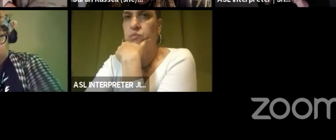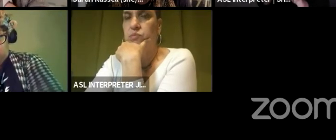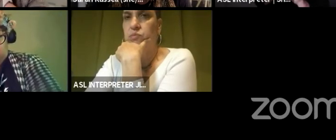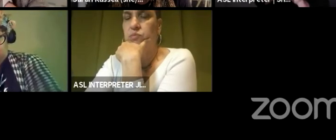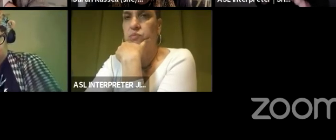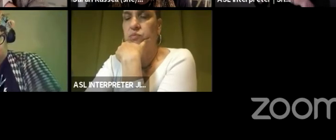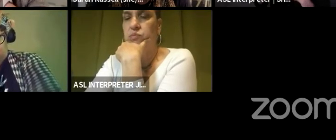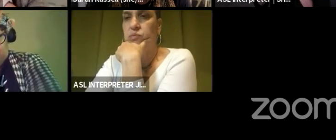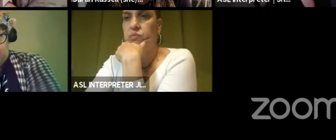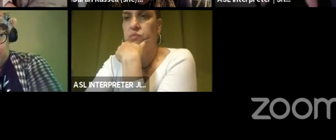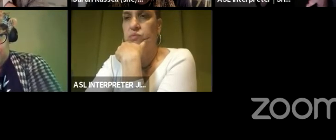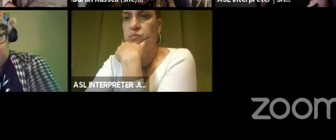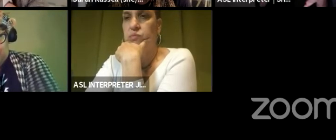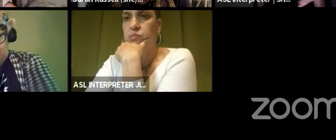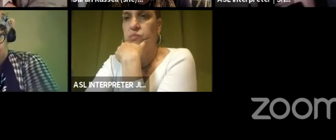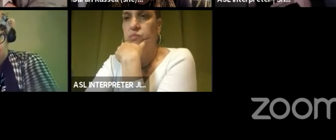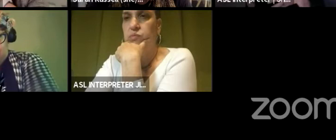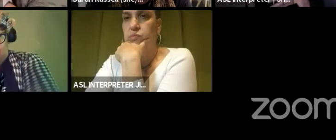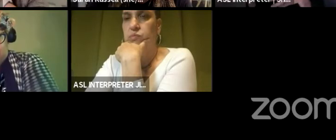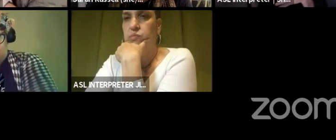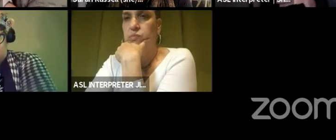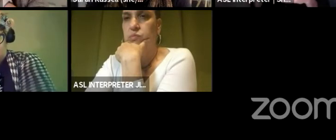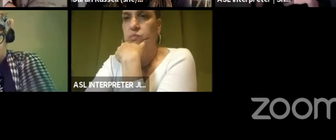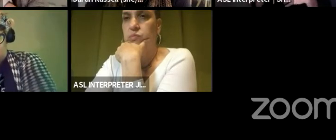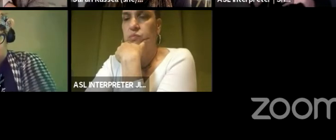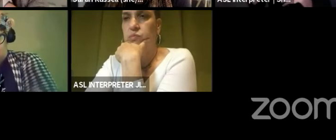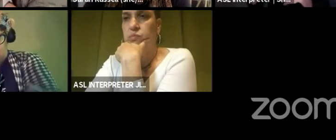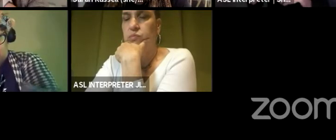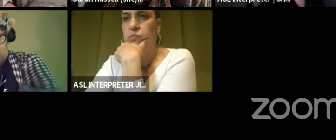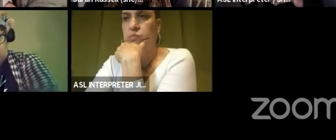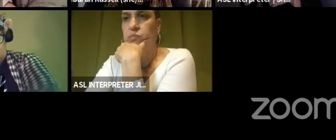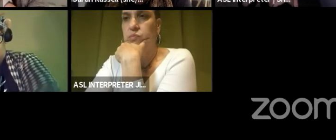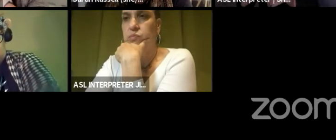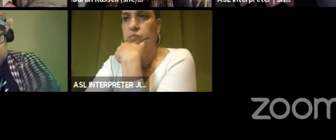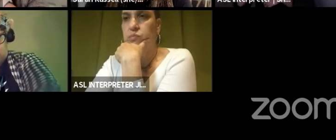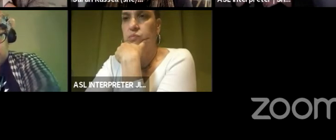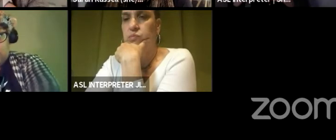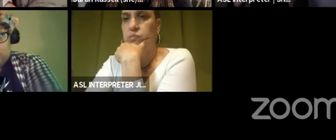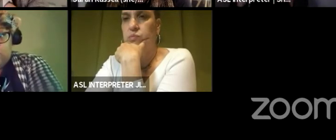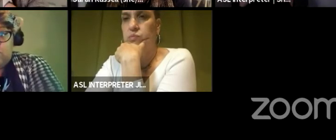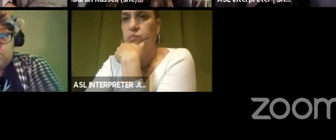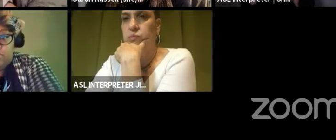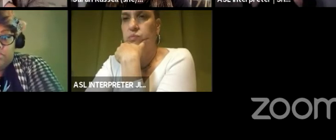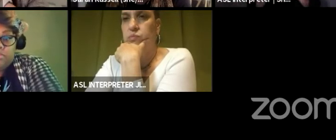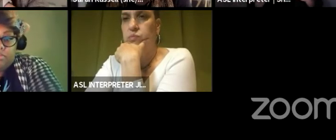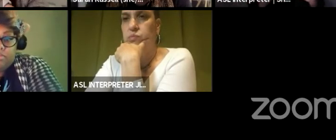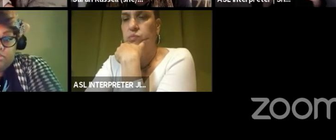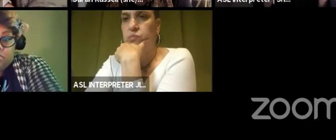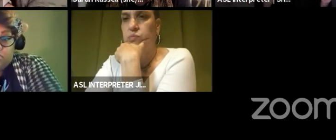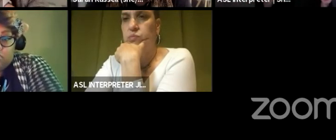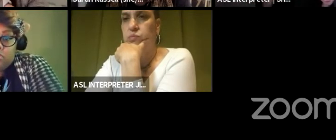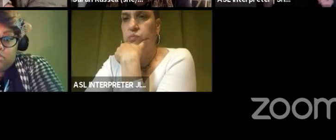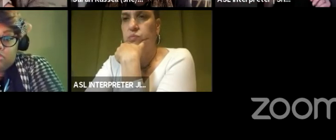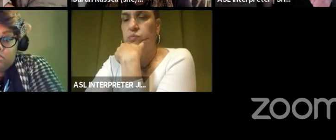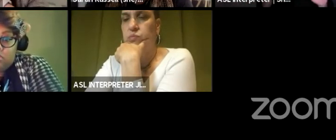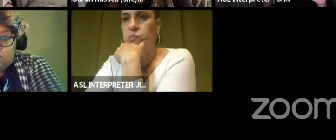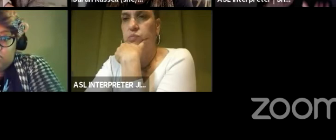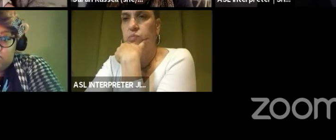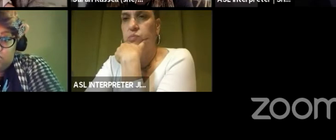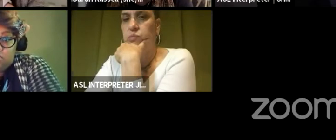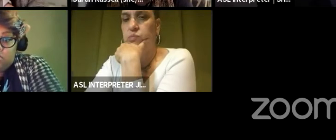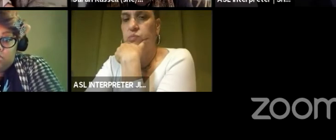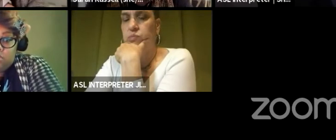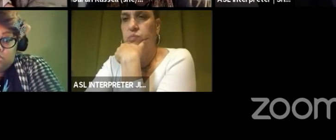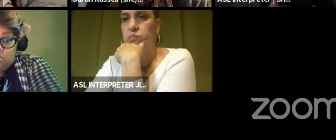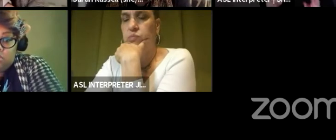bend some rules so that way Andy could use his sick pay to stay home with me and Ronan, which was great because it was the off season. So